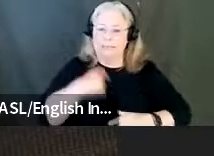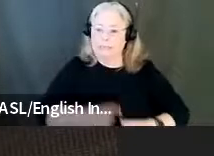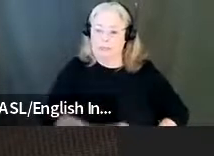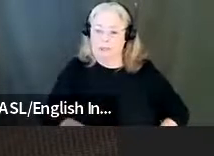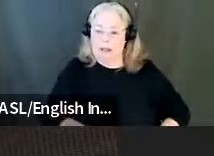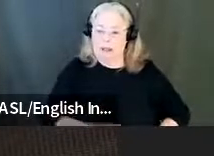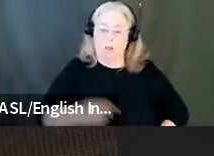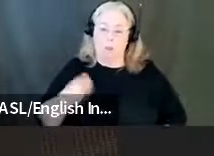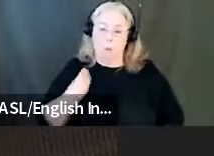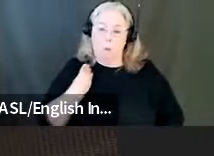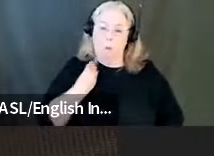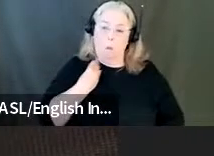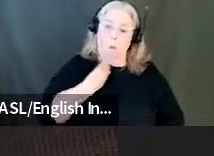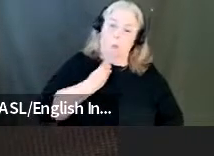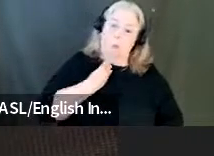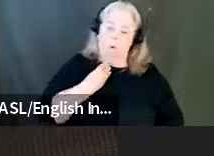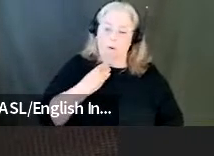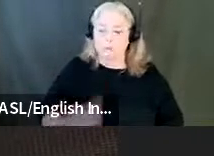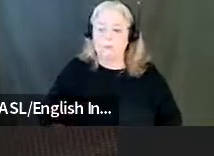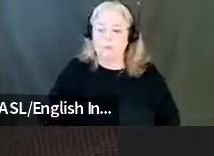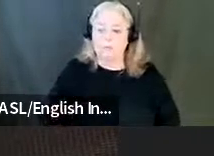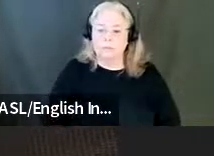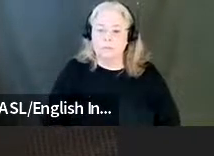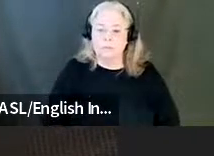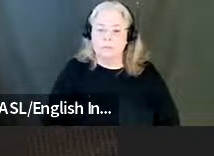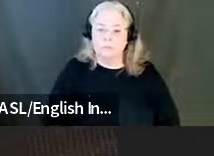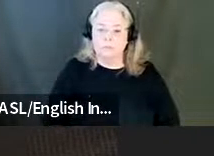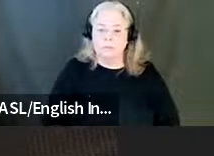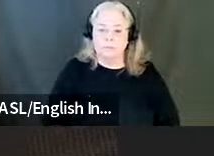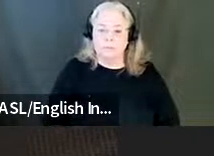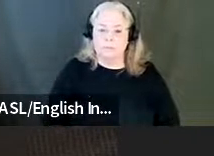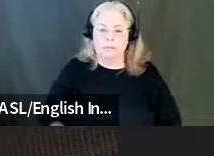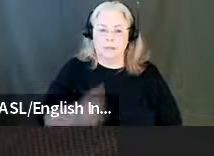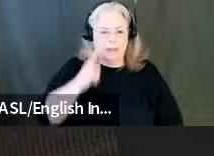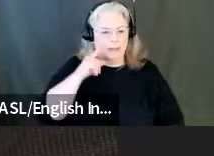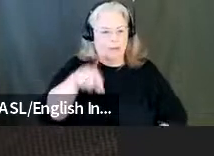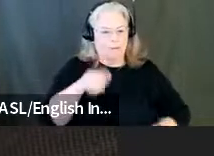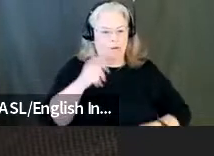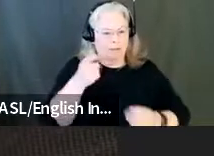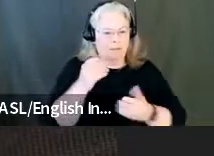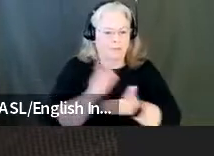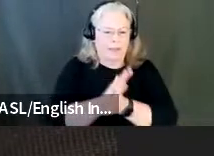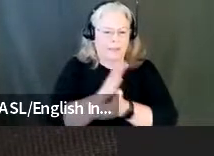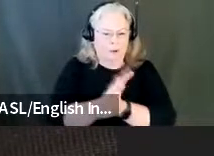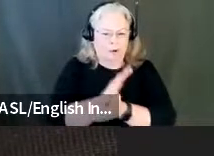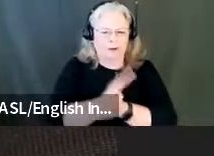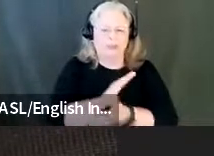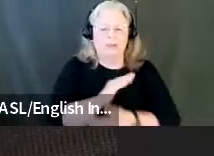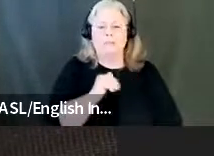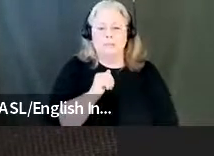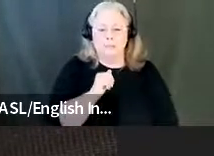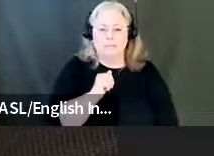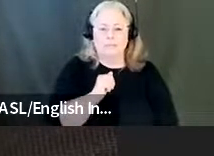down. And I also think I put a little piece of paper in there. Yeah, that's what I did.